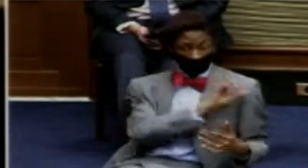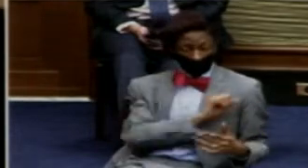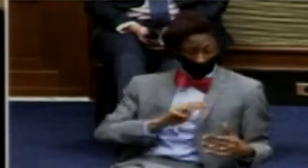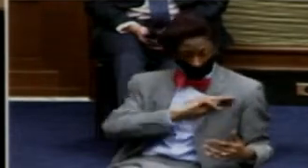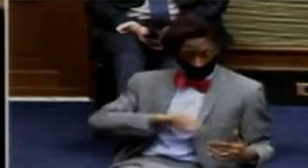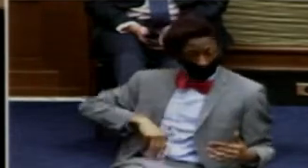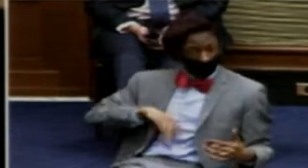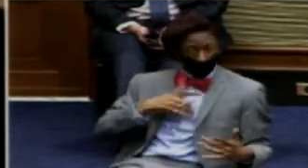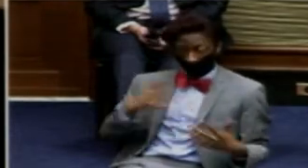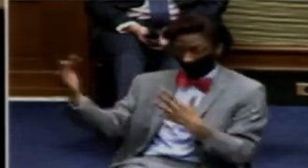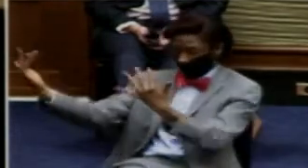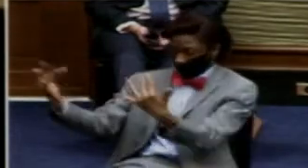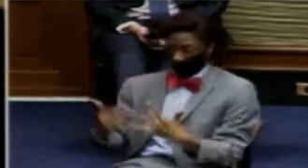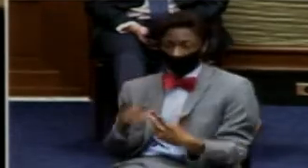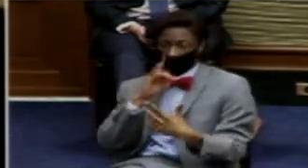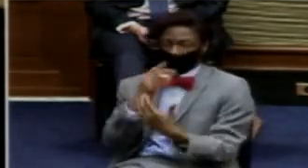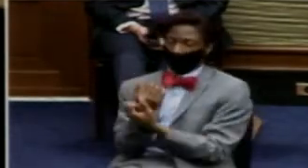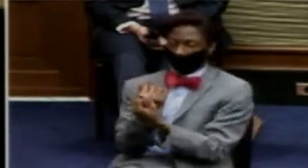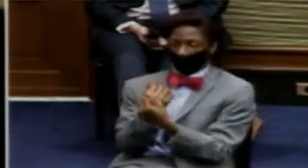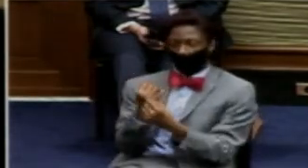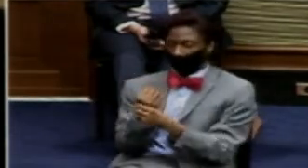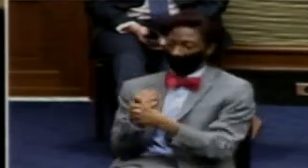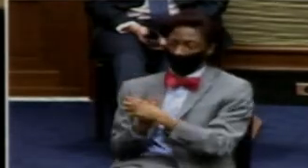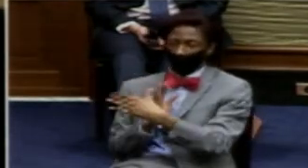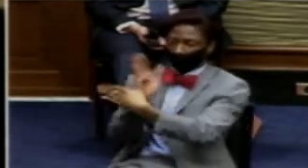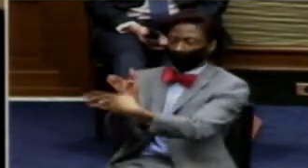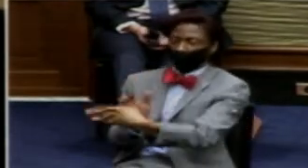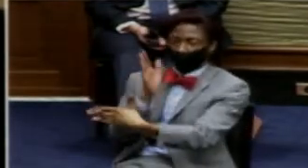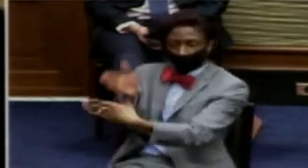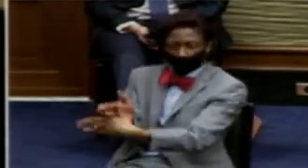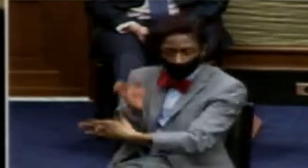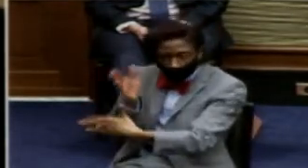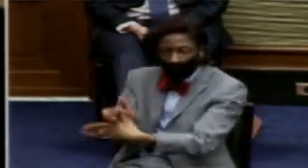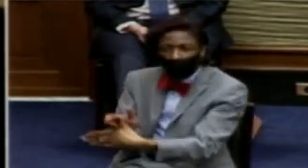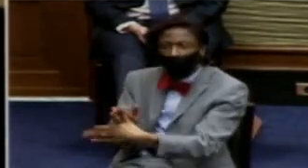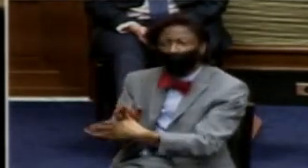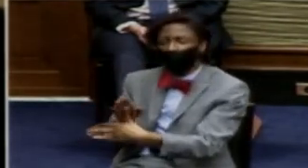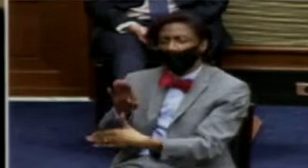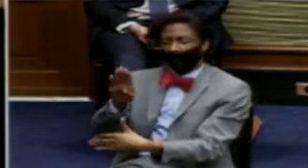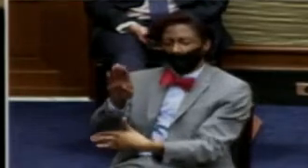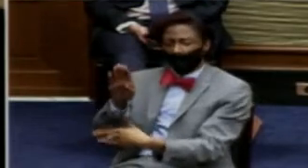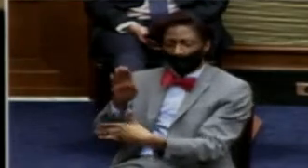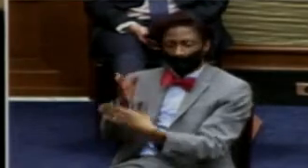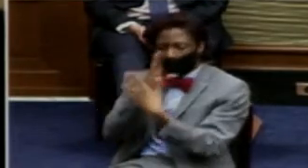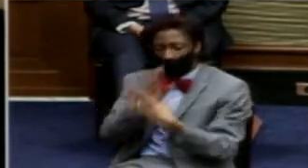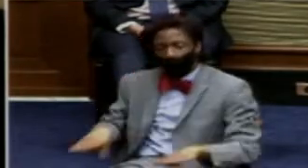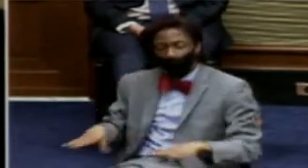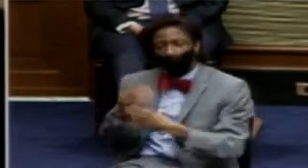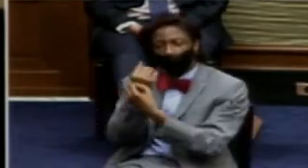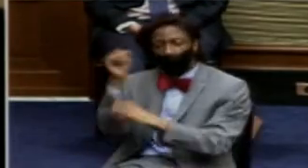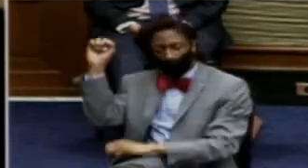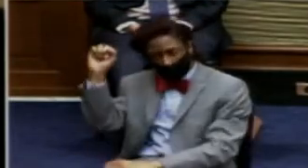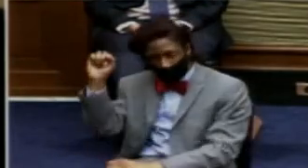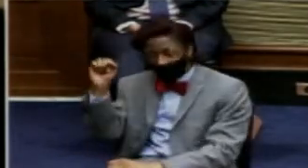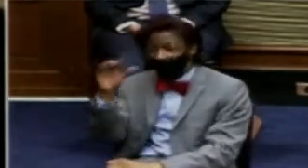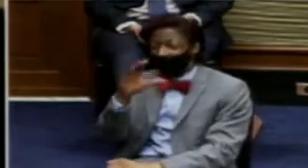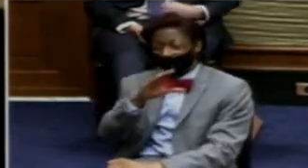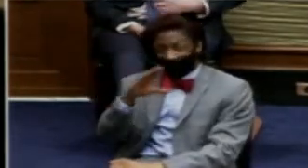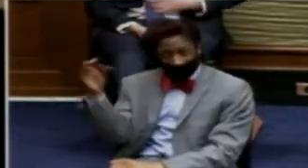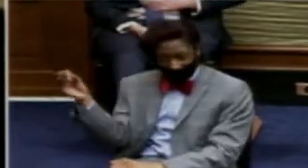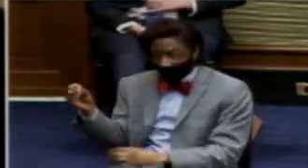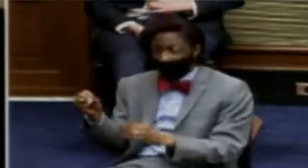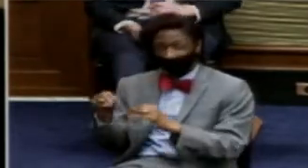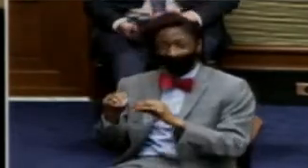peaceful protests against police brutality and racism, including violently clearing a street to allow